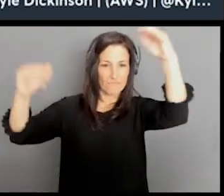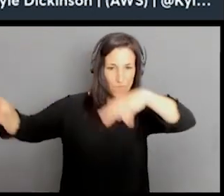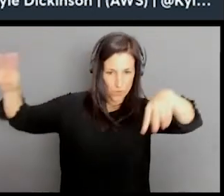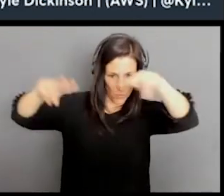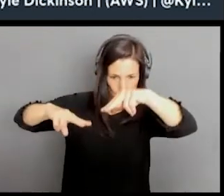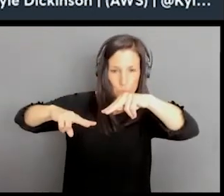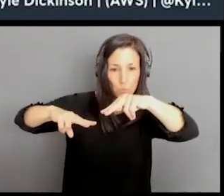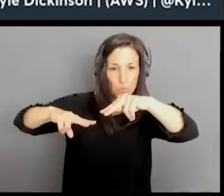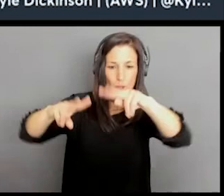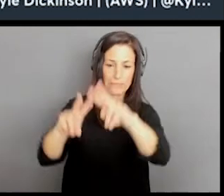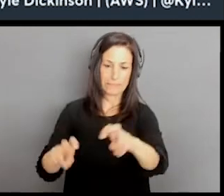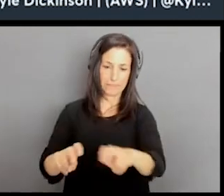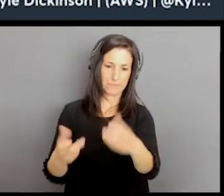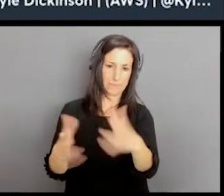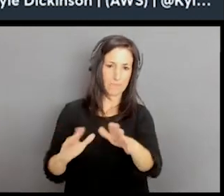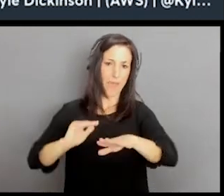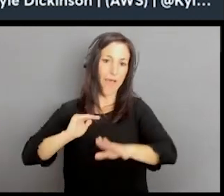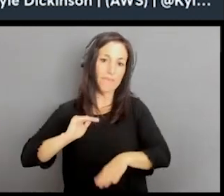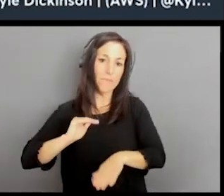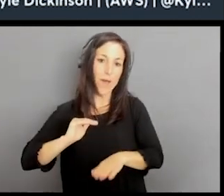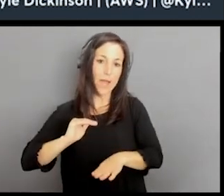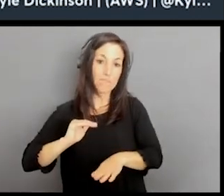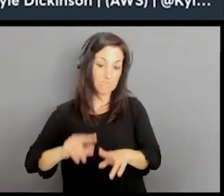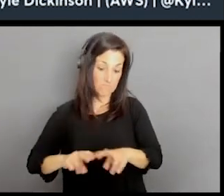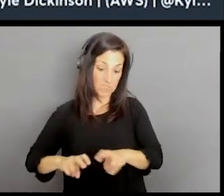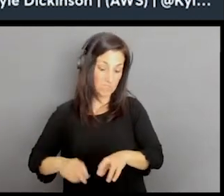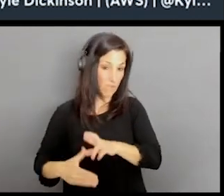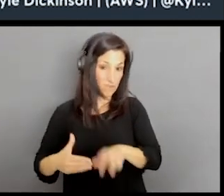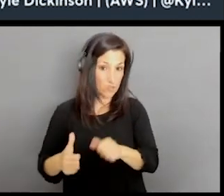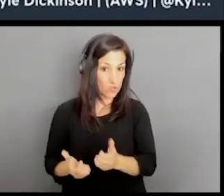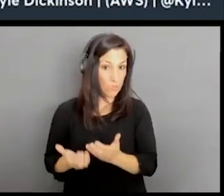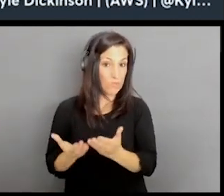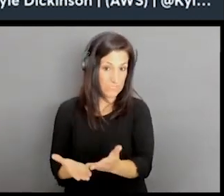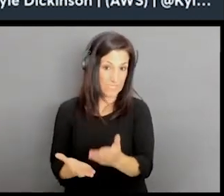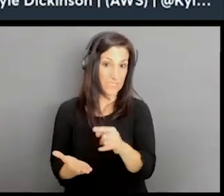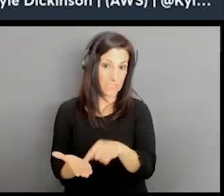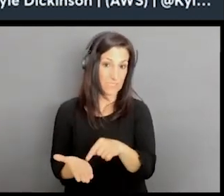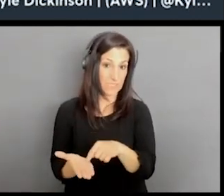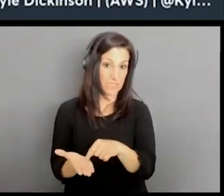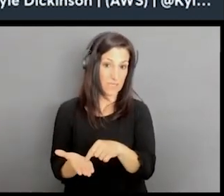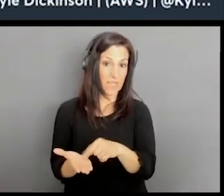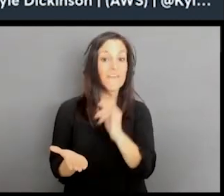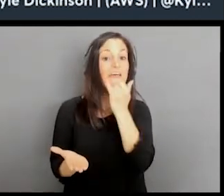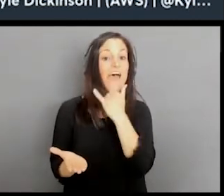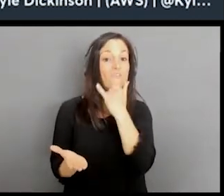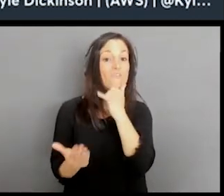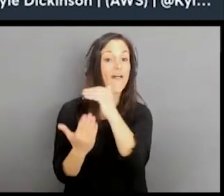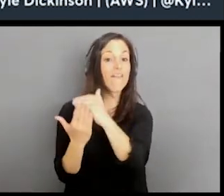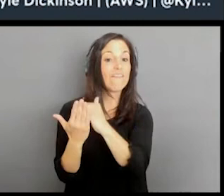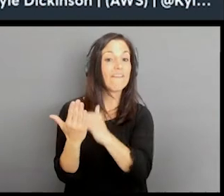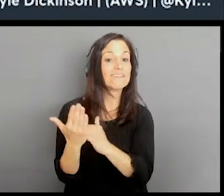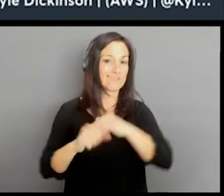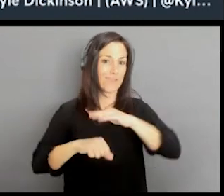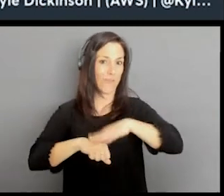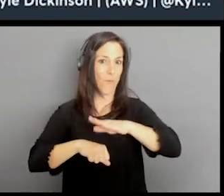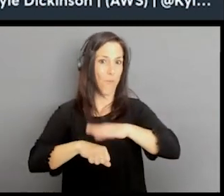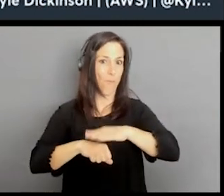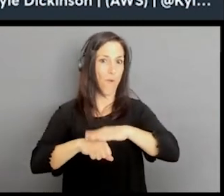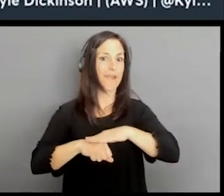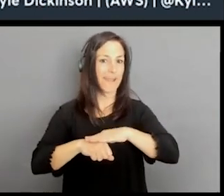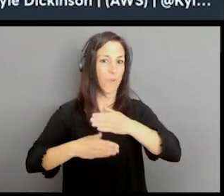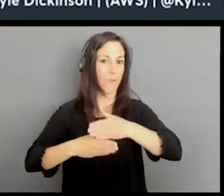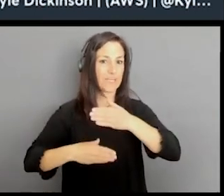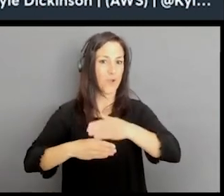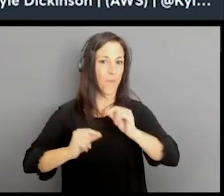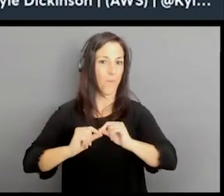the same assessment results are presented in the error list window, in the warning window. So you can see some of the things